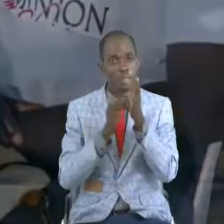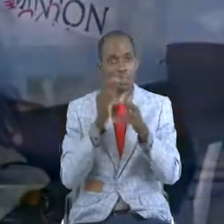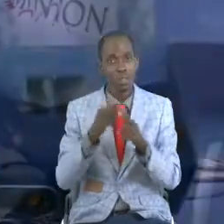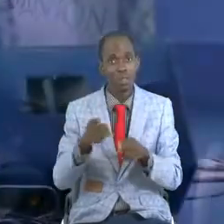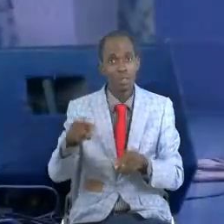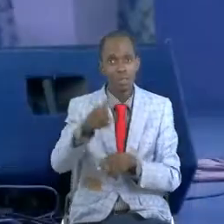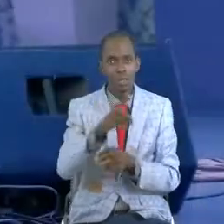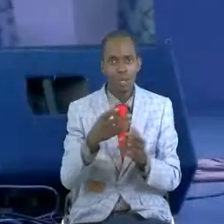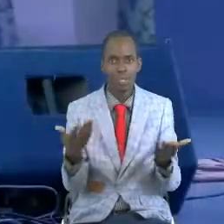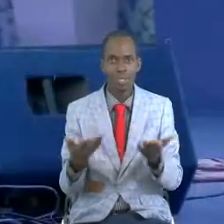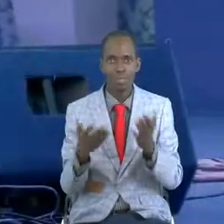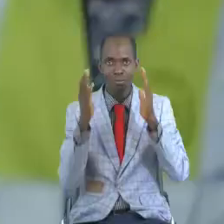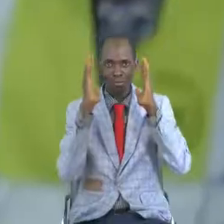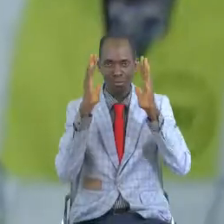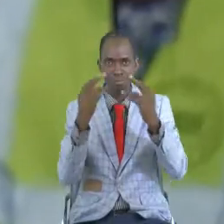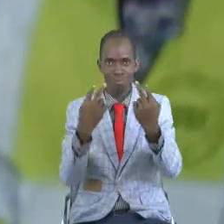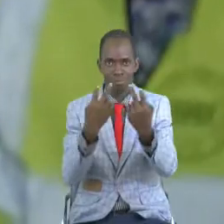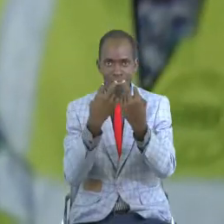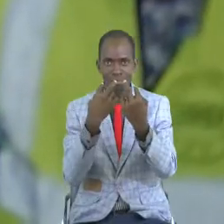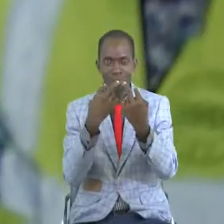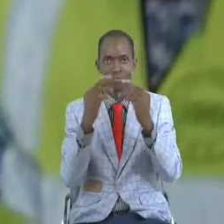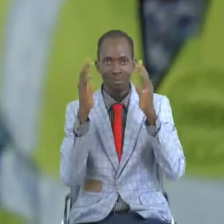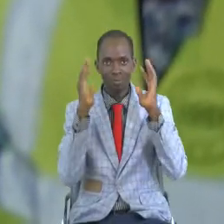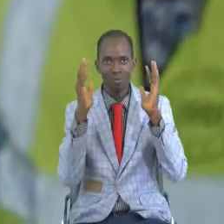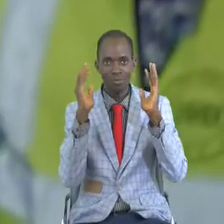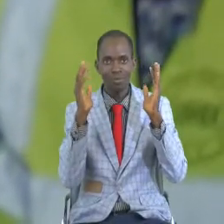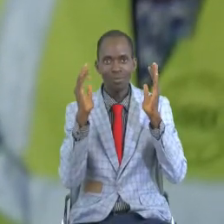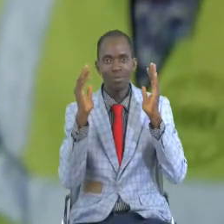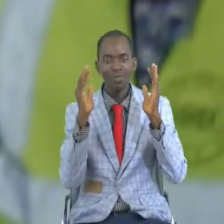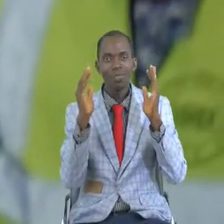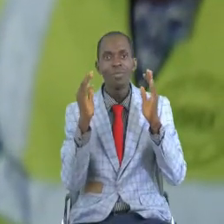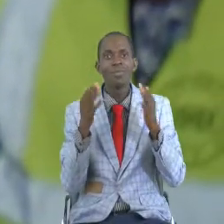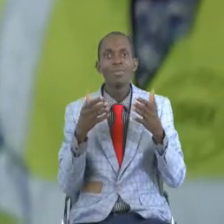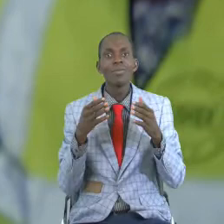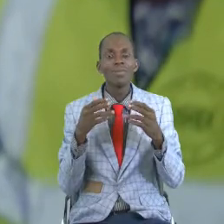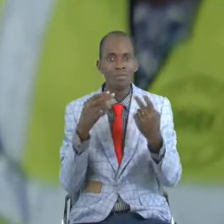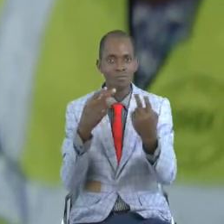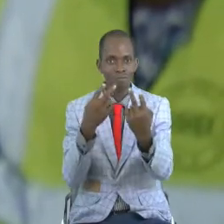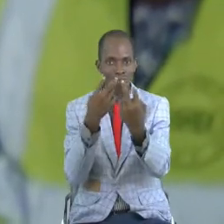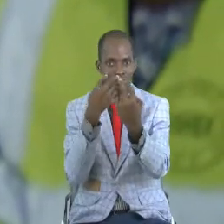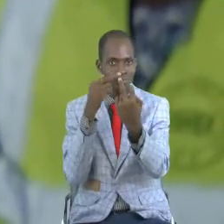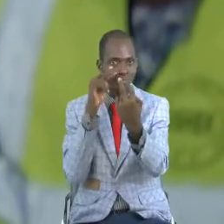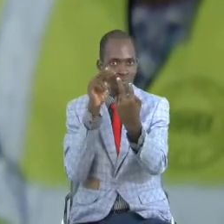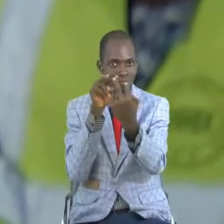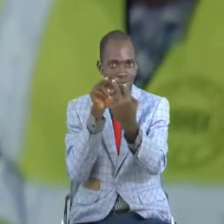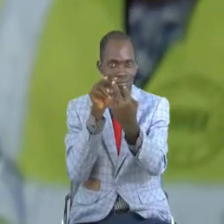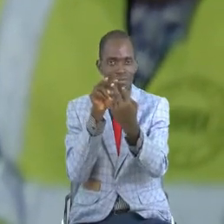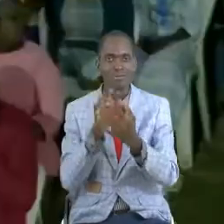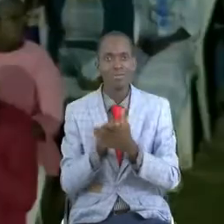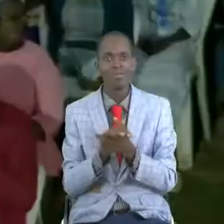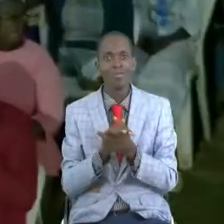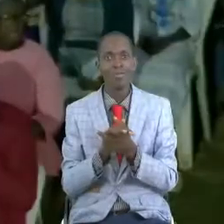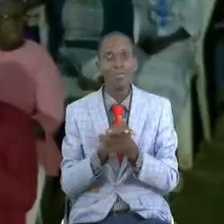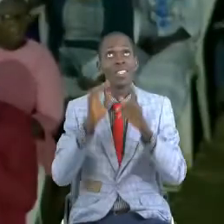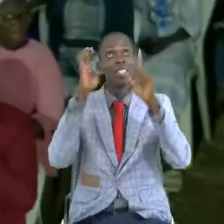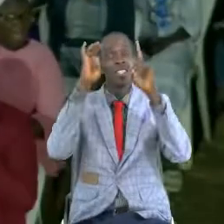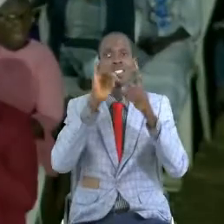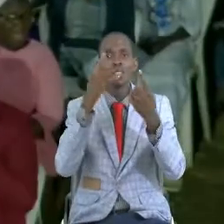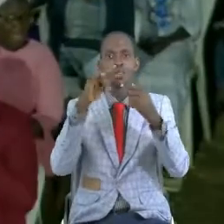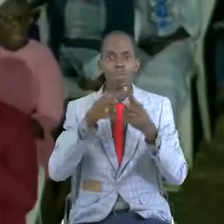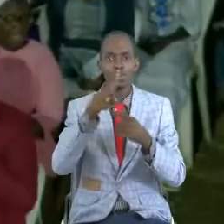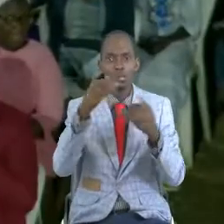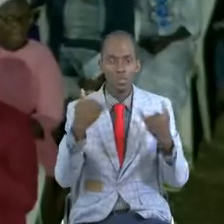up and look at me this who are here let our eyes march is getting to you tonight